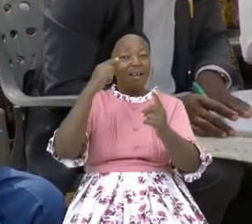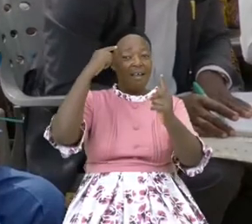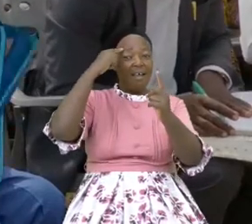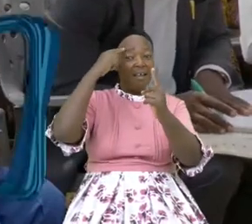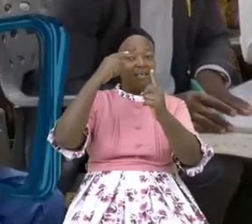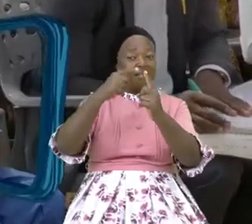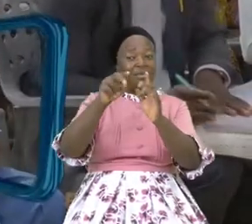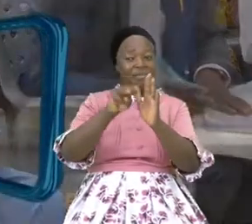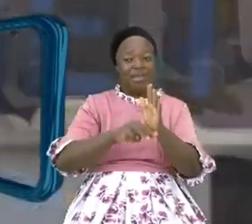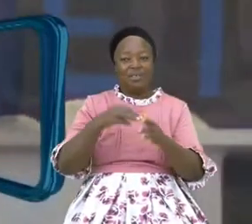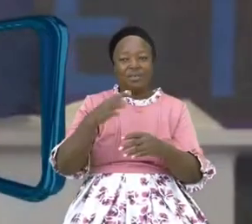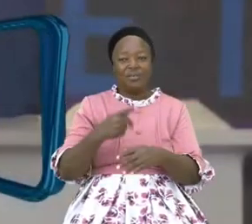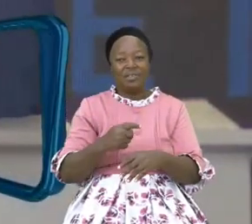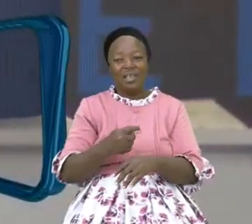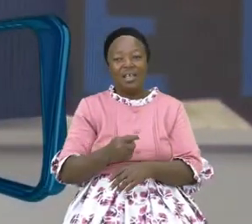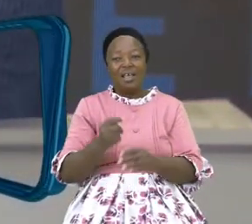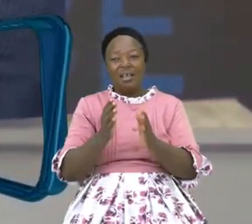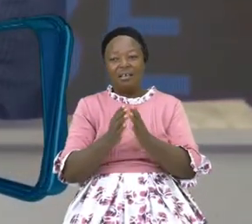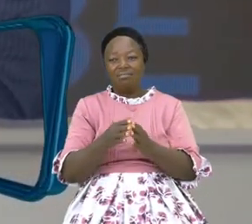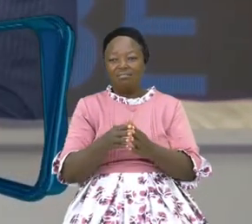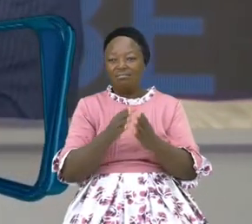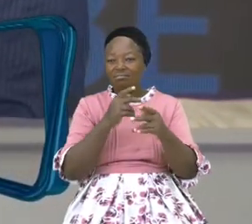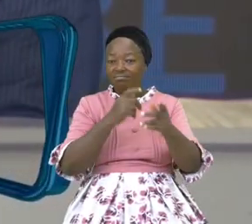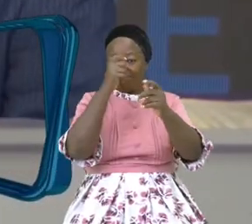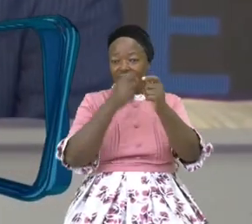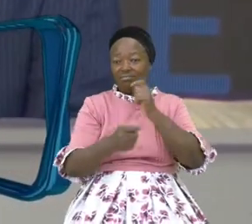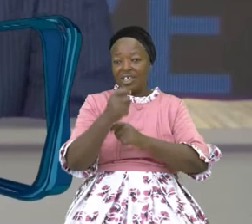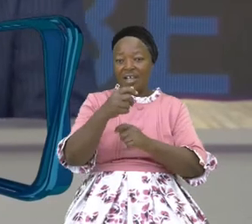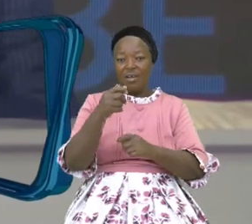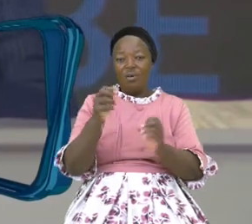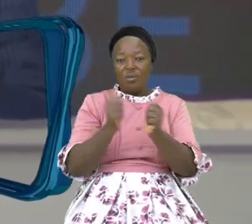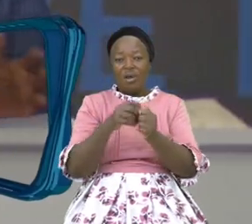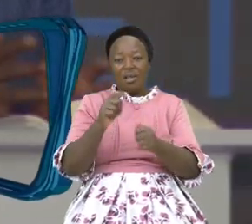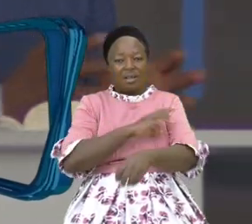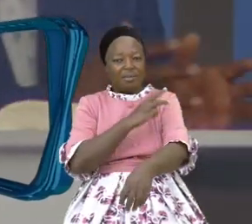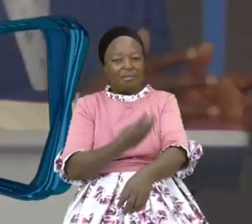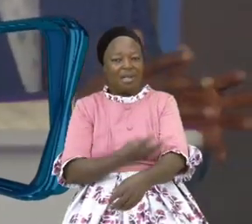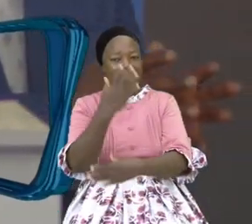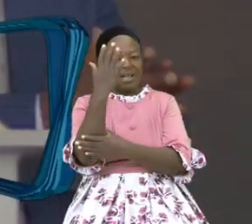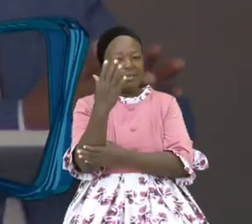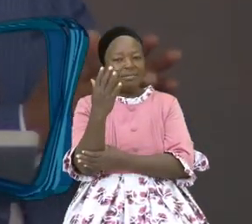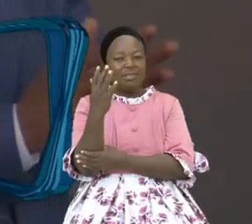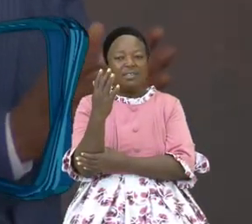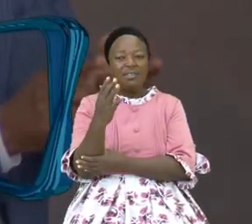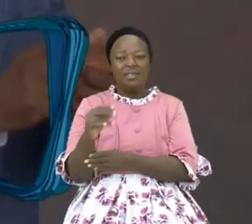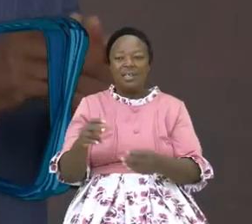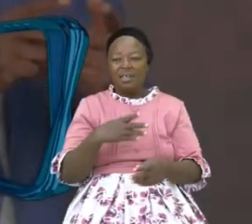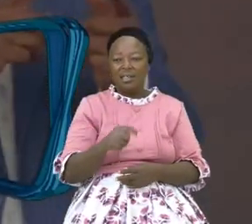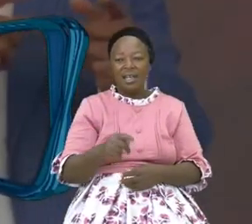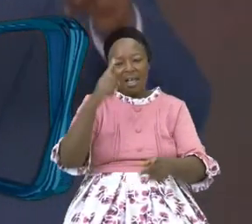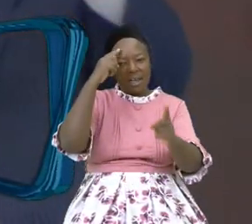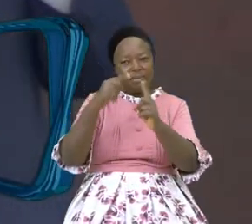the petitioner with the mighty arm. The agreement we have